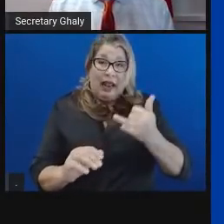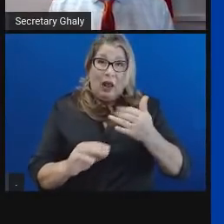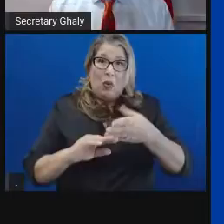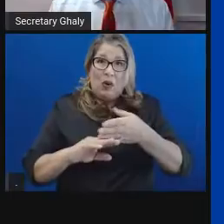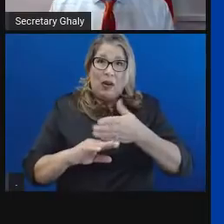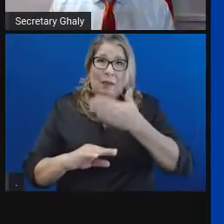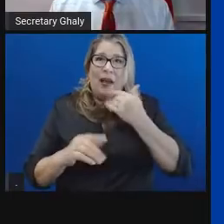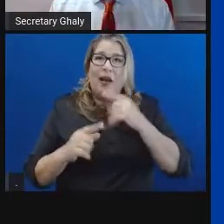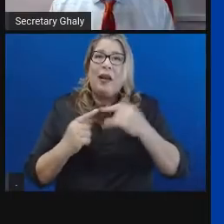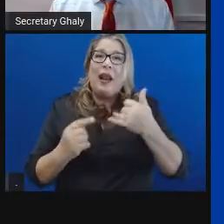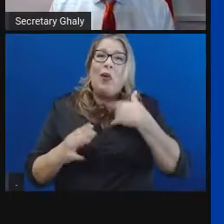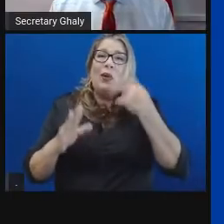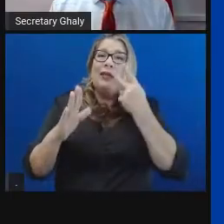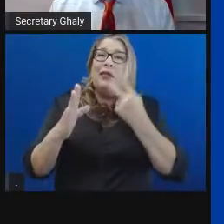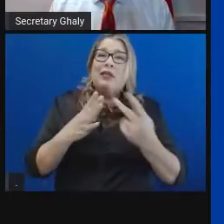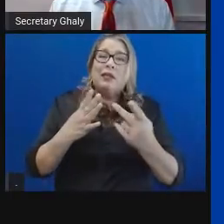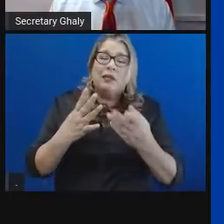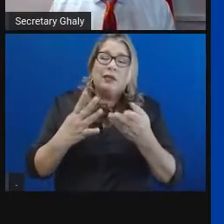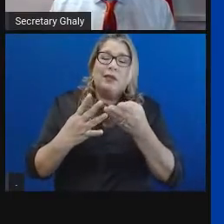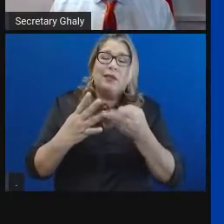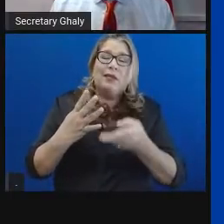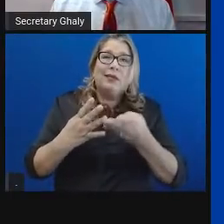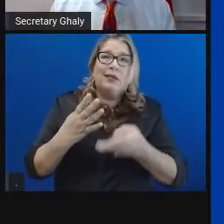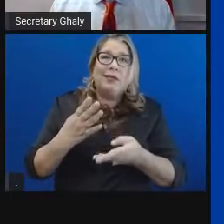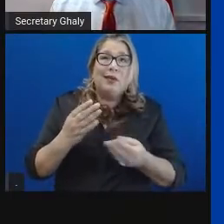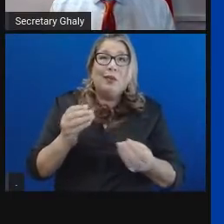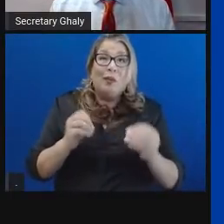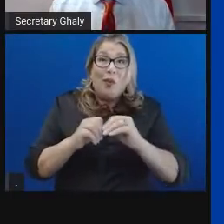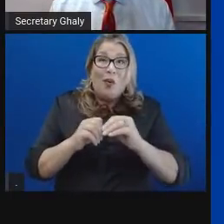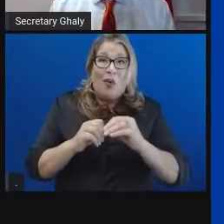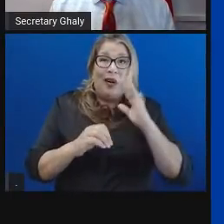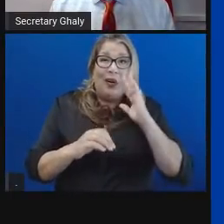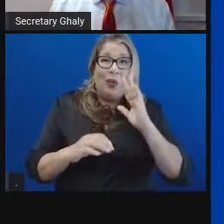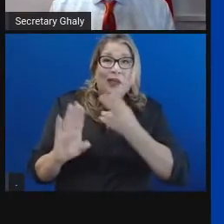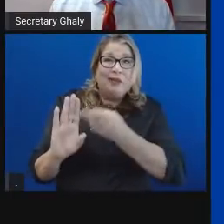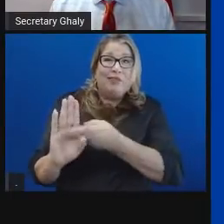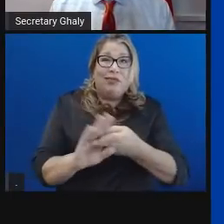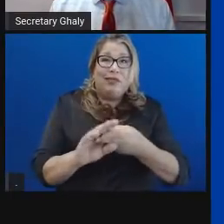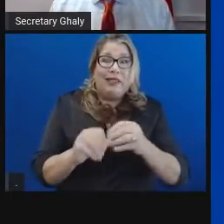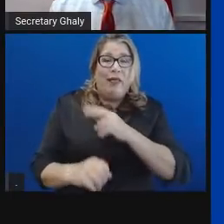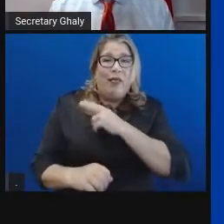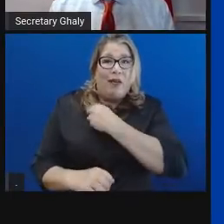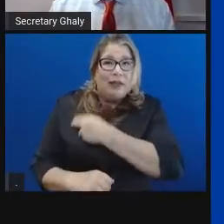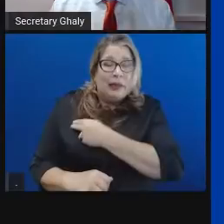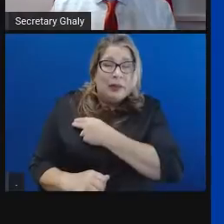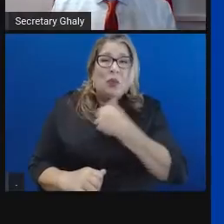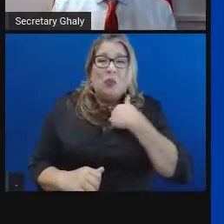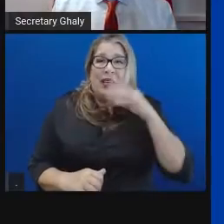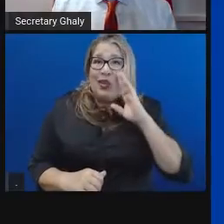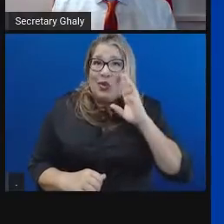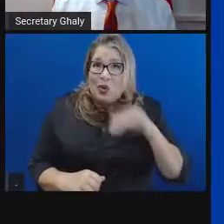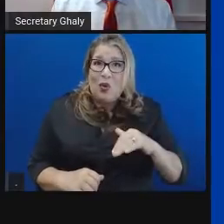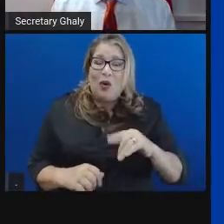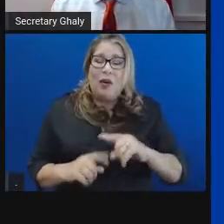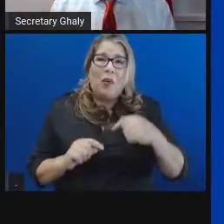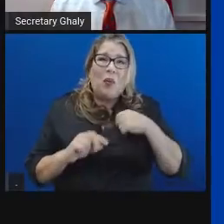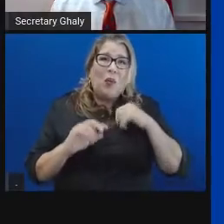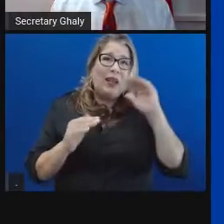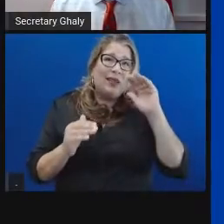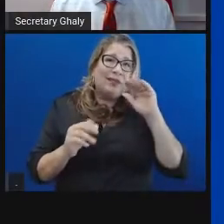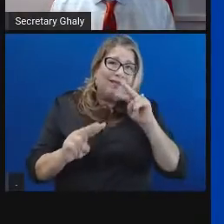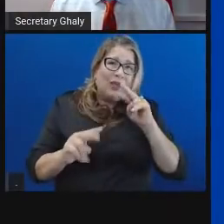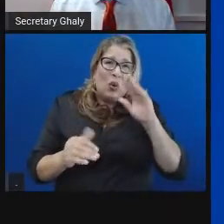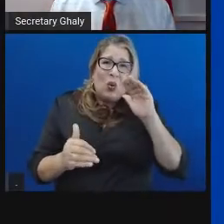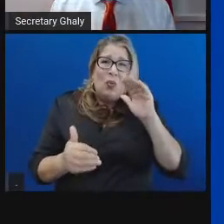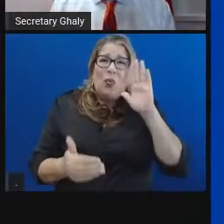month. We're just hopeful it's not as significant as we expected, and certainly not as significant as it